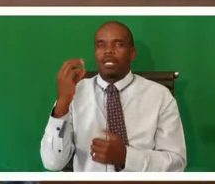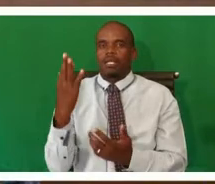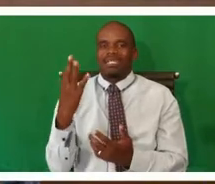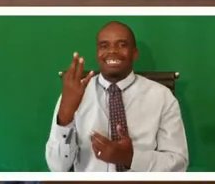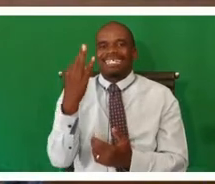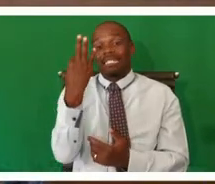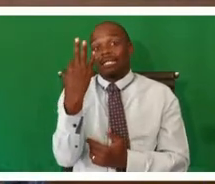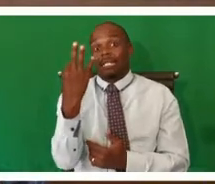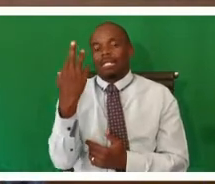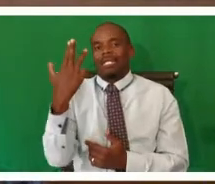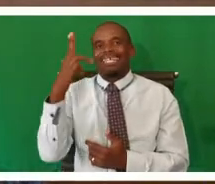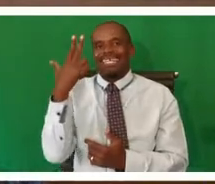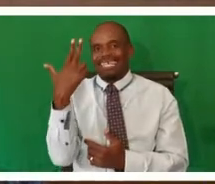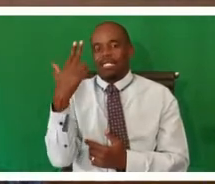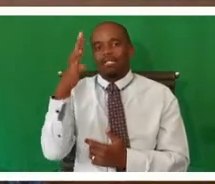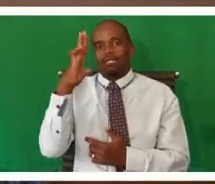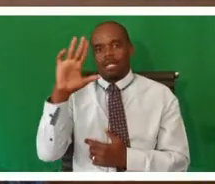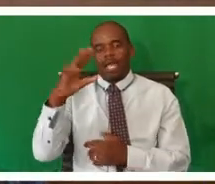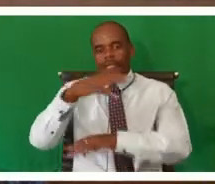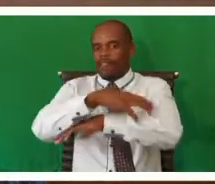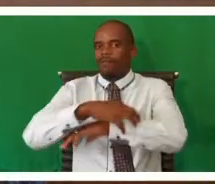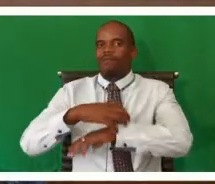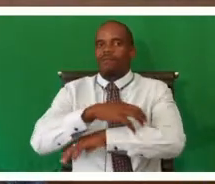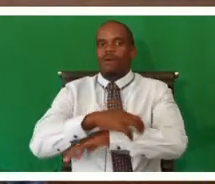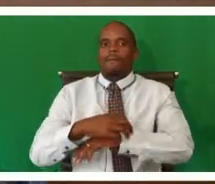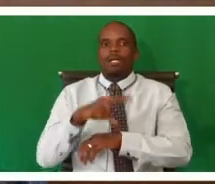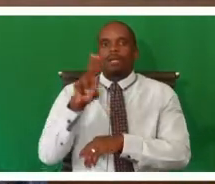389 farmers to the value of